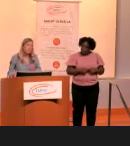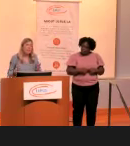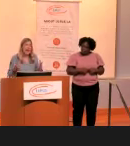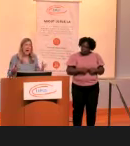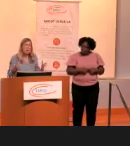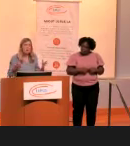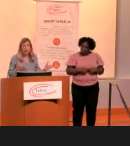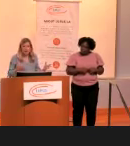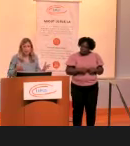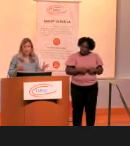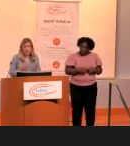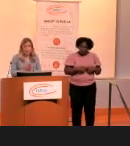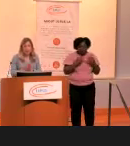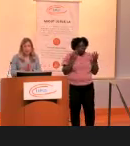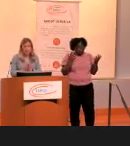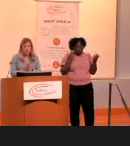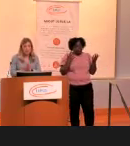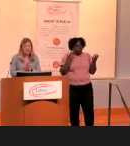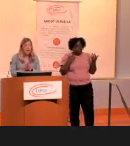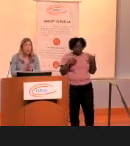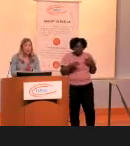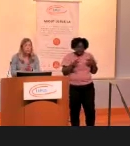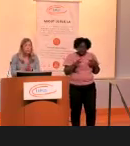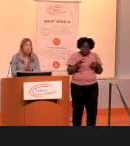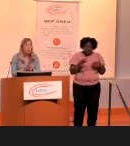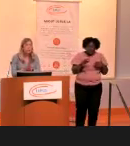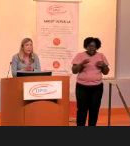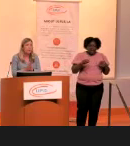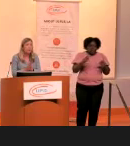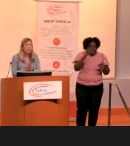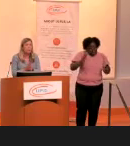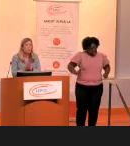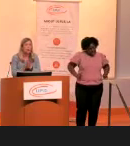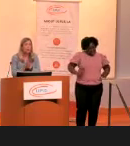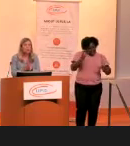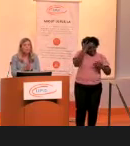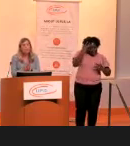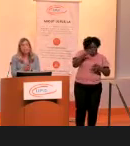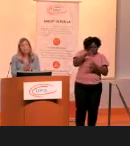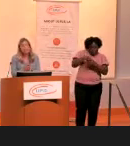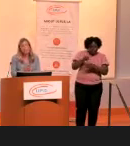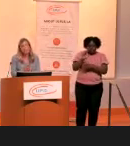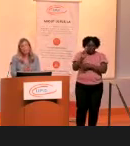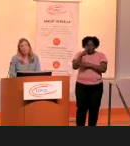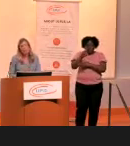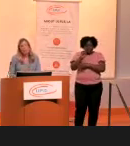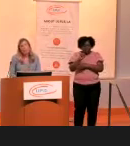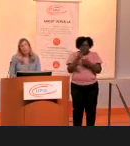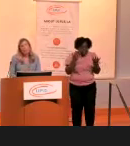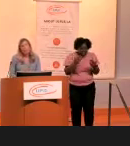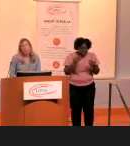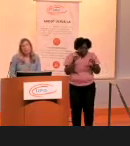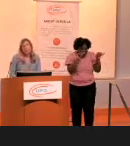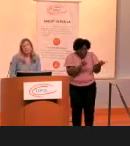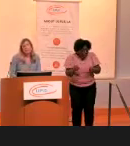Moving on to how common is lupus nephritis? How often do we have to worry about it in our patients?